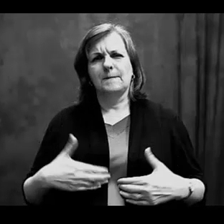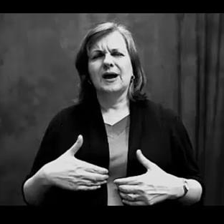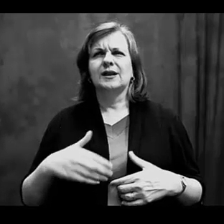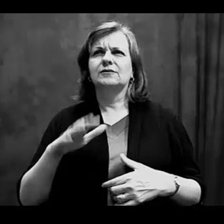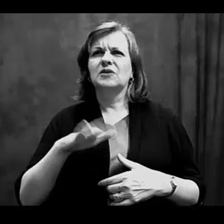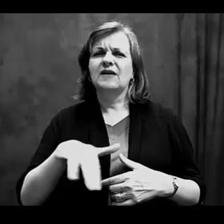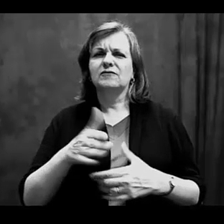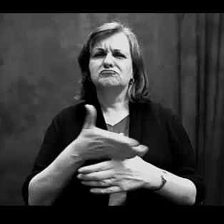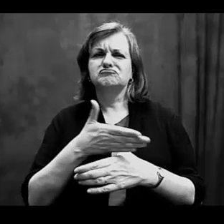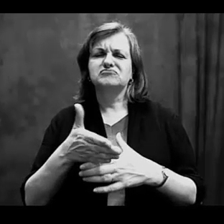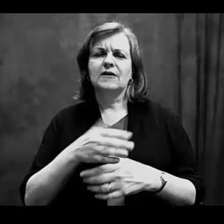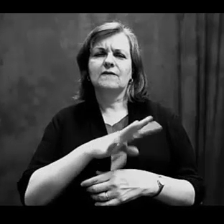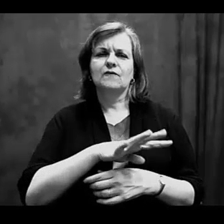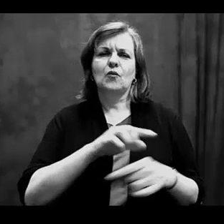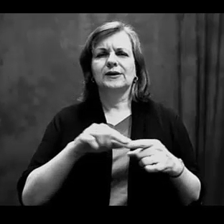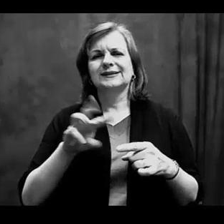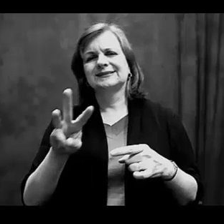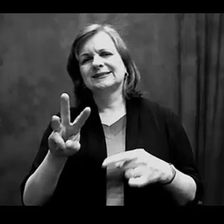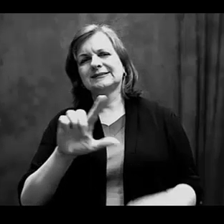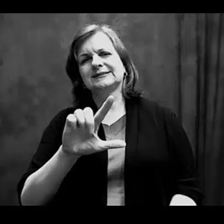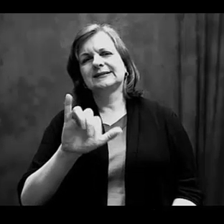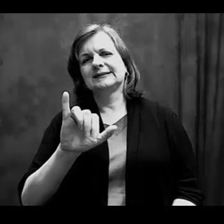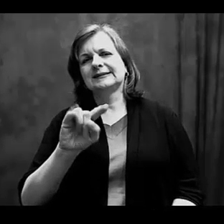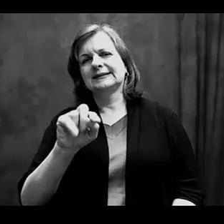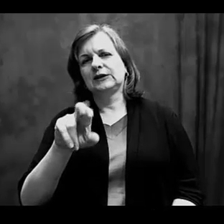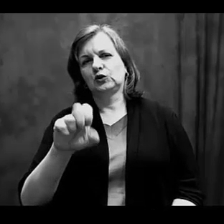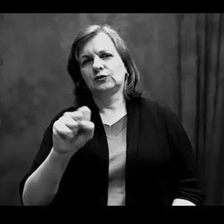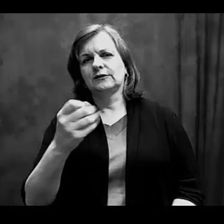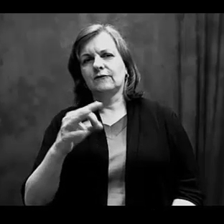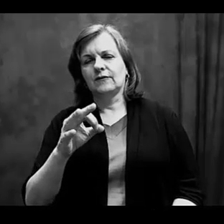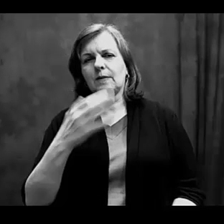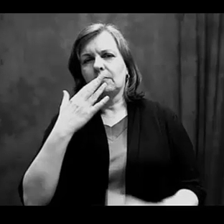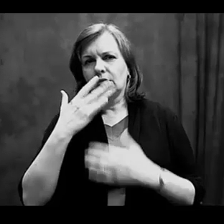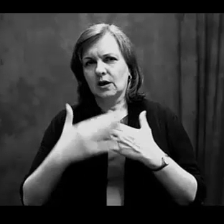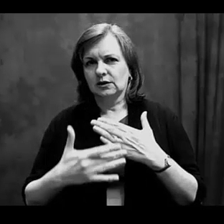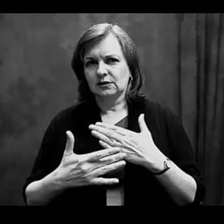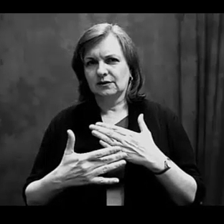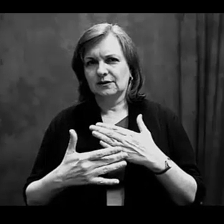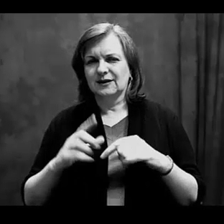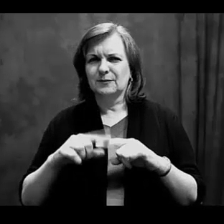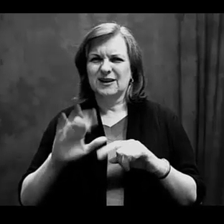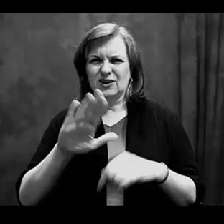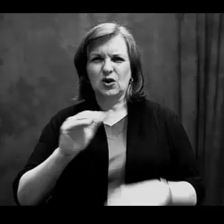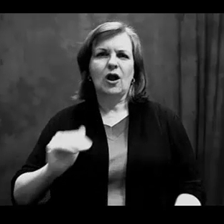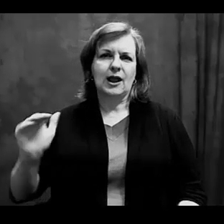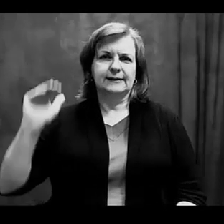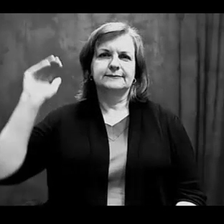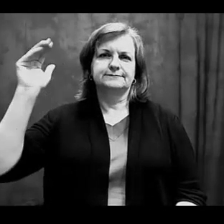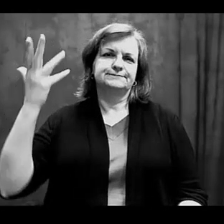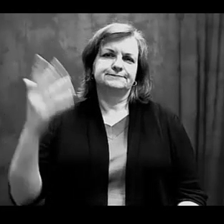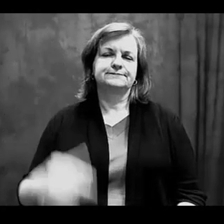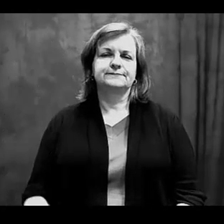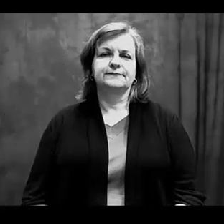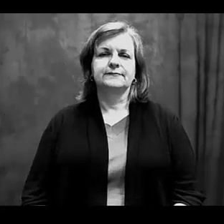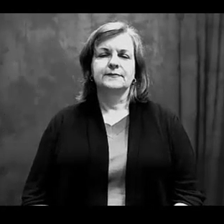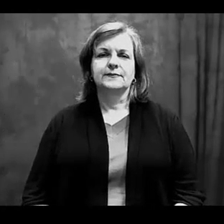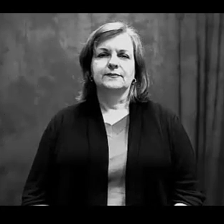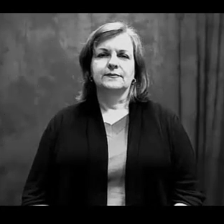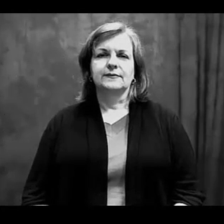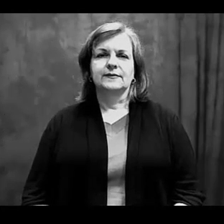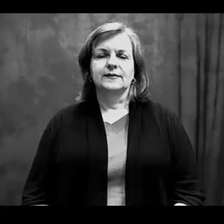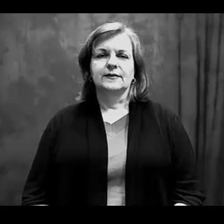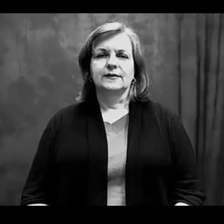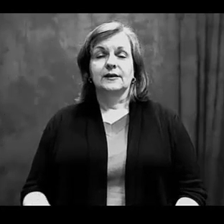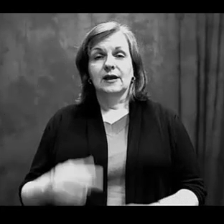as possible. So, in all, you have about 4 to 6 liters of blood in your